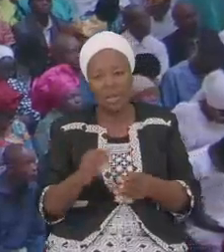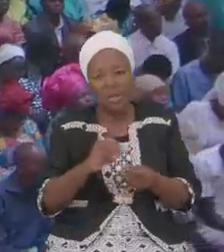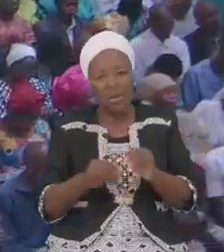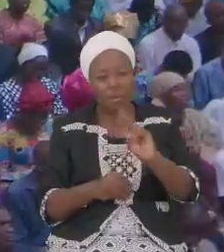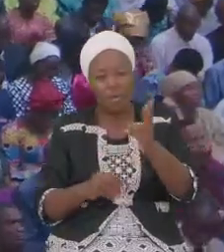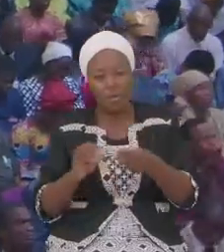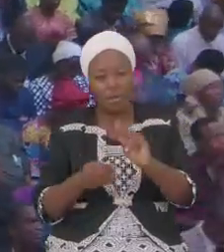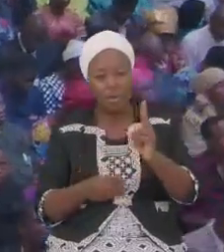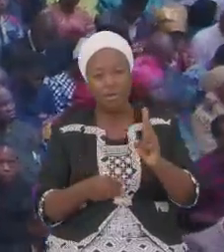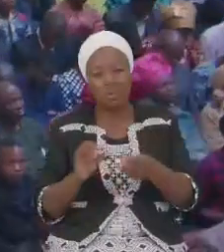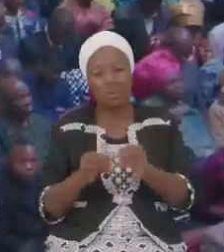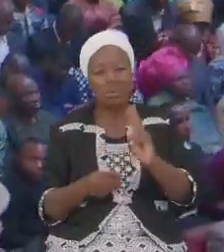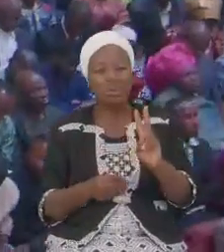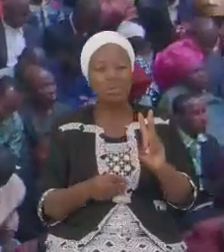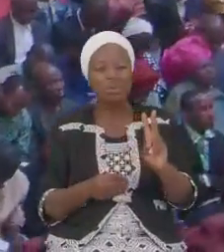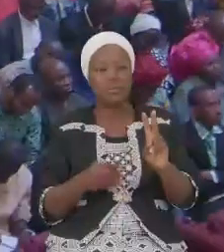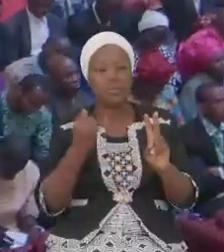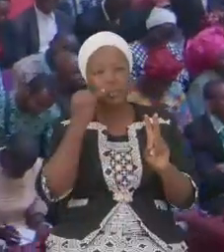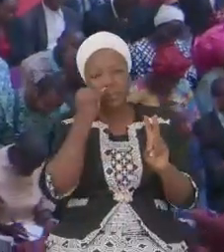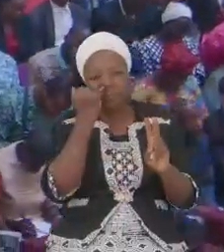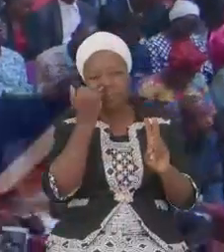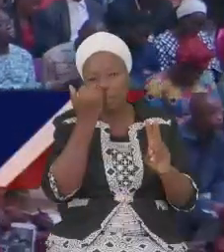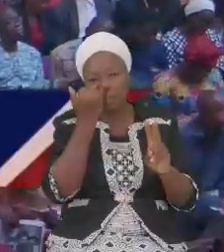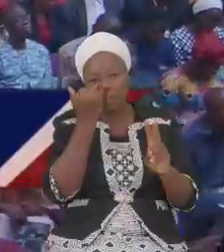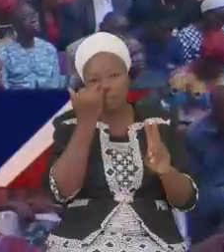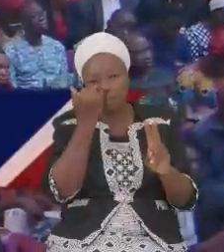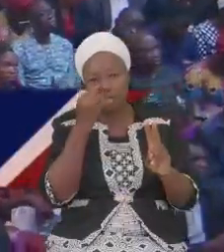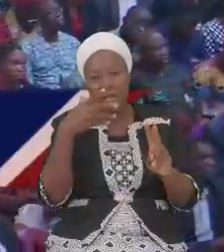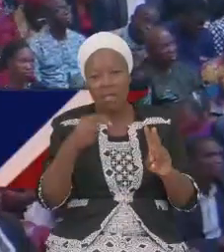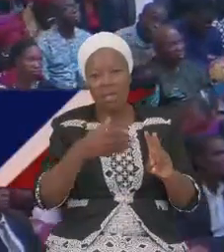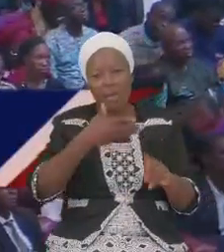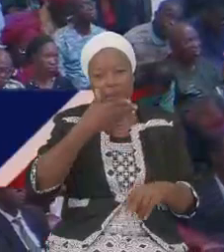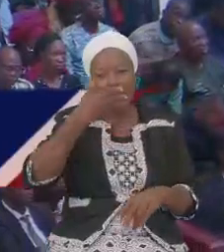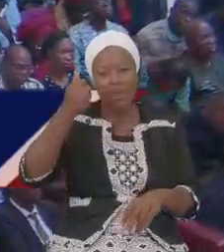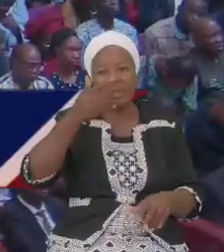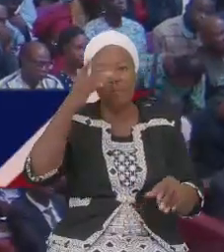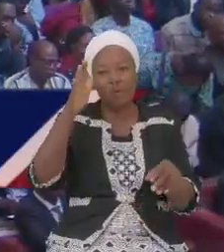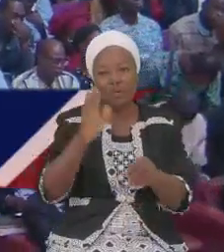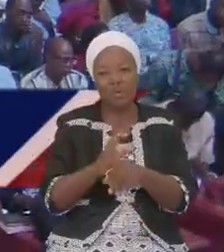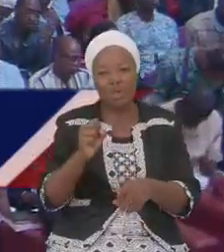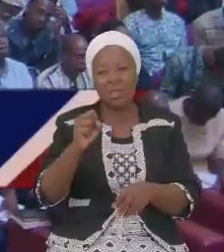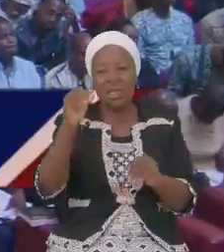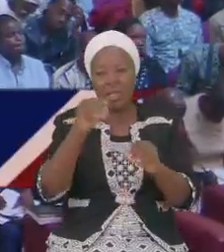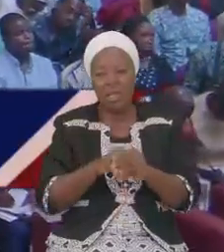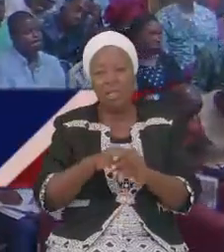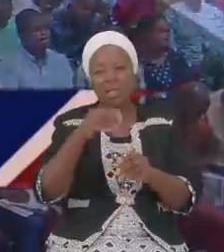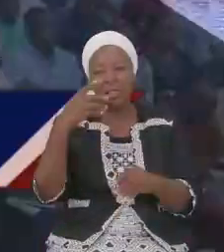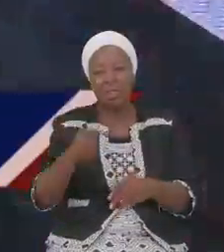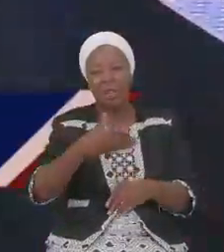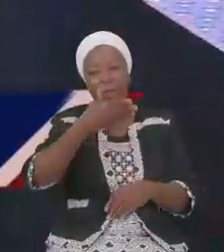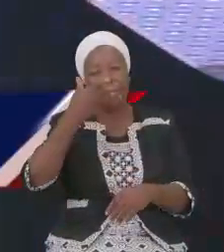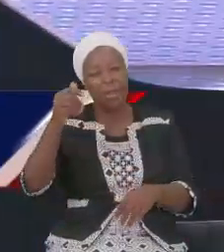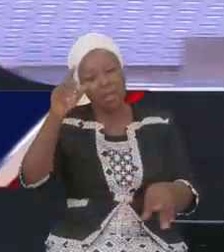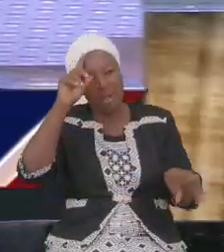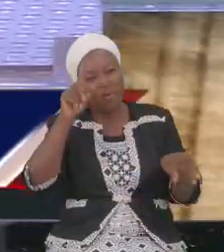two here. Number two, the better promises in the better covenant. The